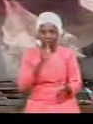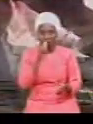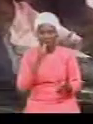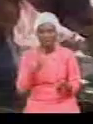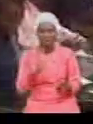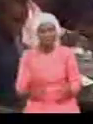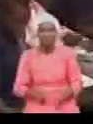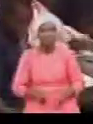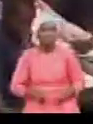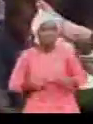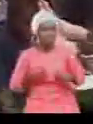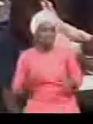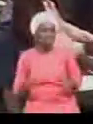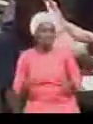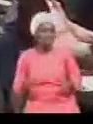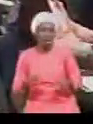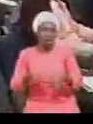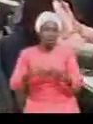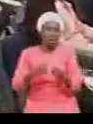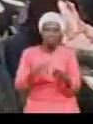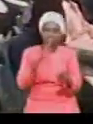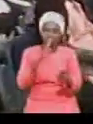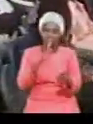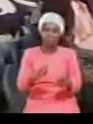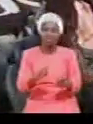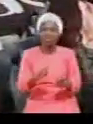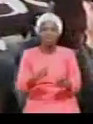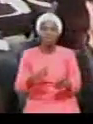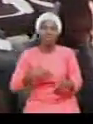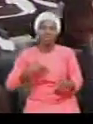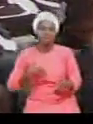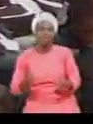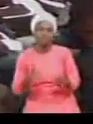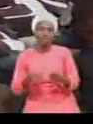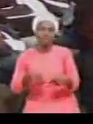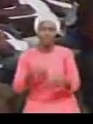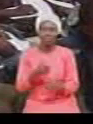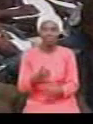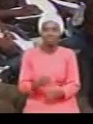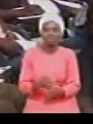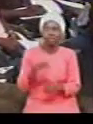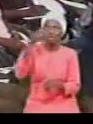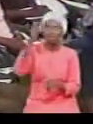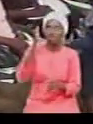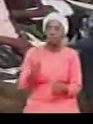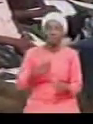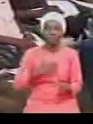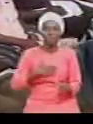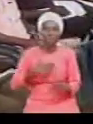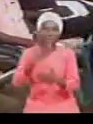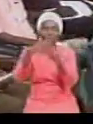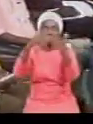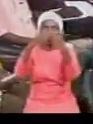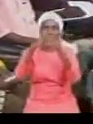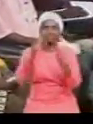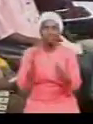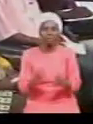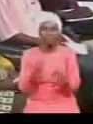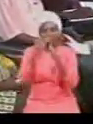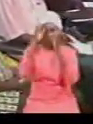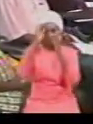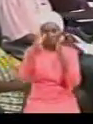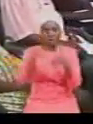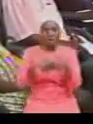to make Christ my Savior. I have to be willing to make God my Heavenly Father. I have